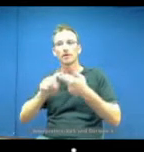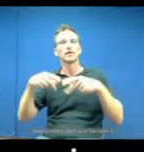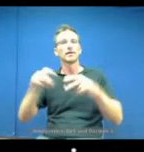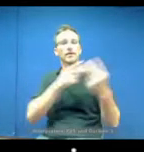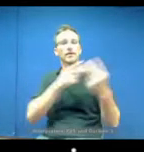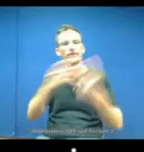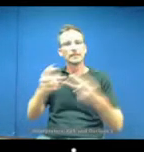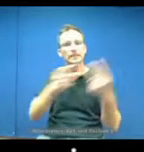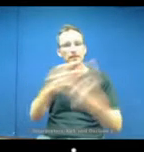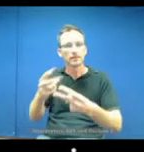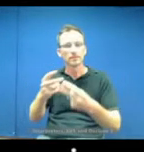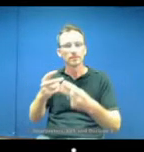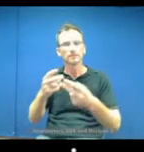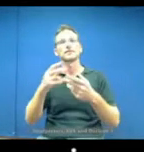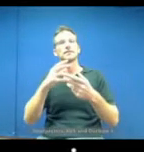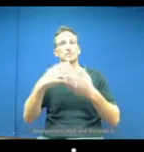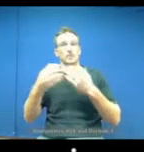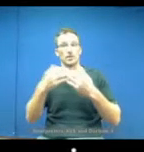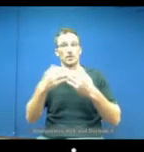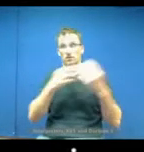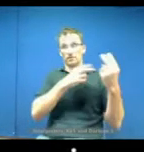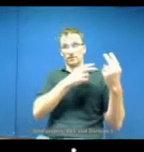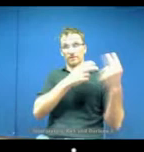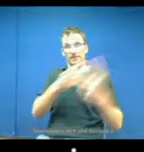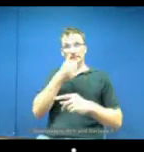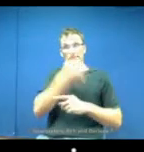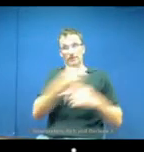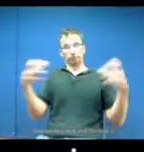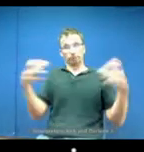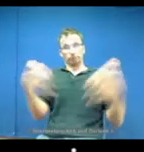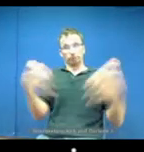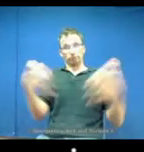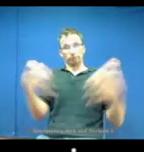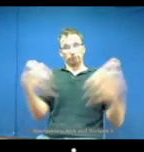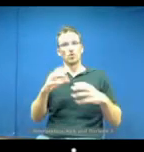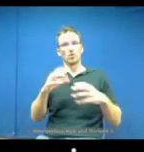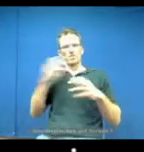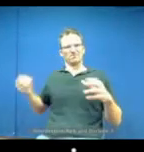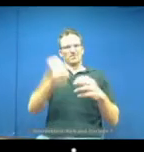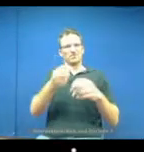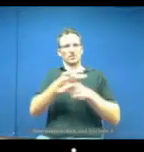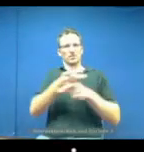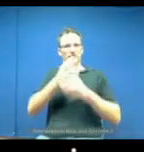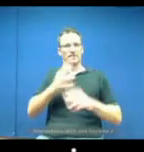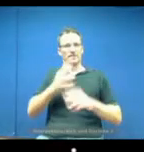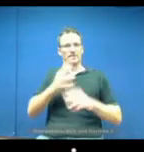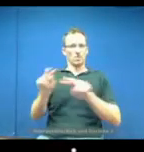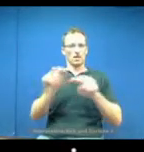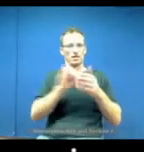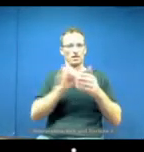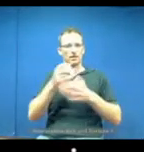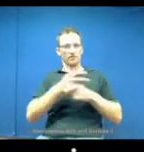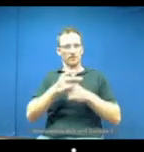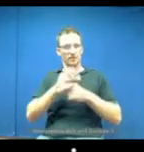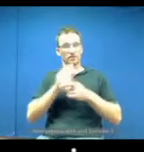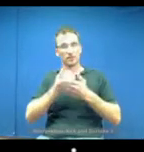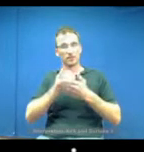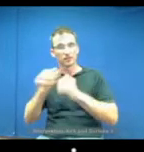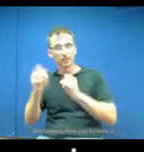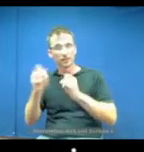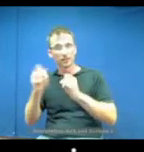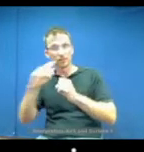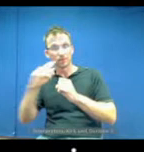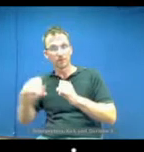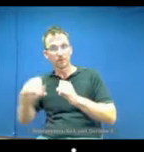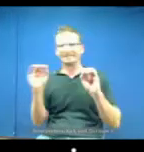visitation, supervised or not, is going to be safe for the child. They can also order family maintenance,